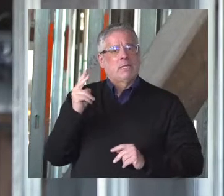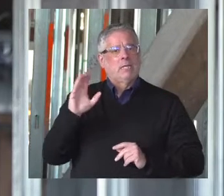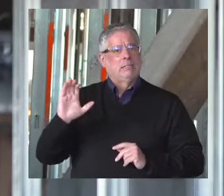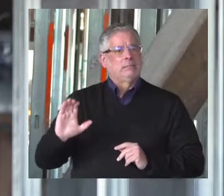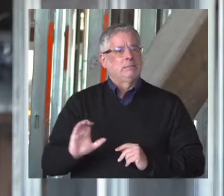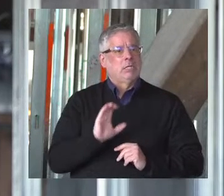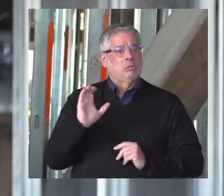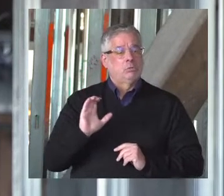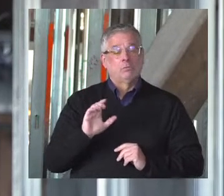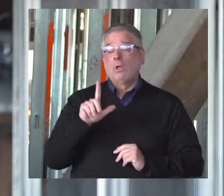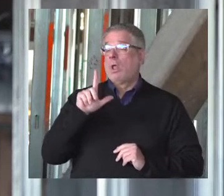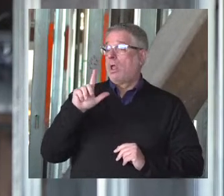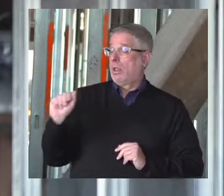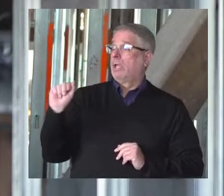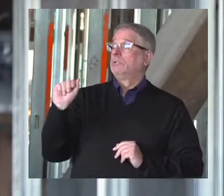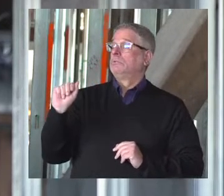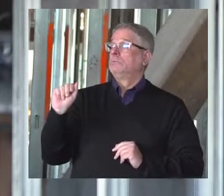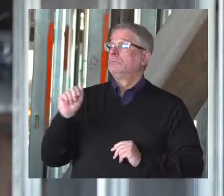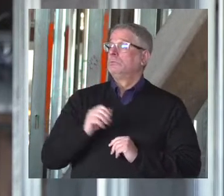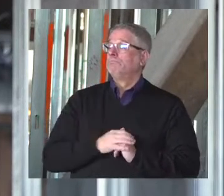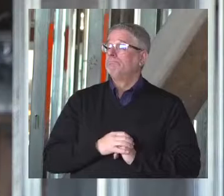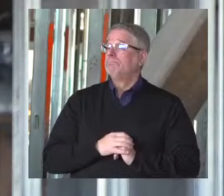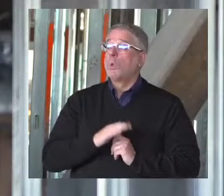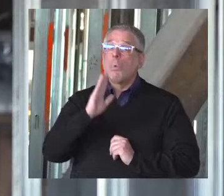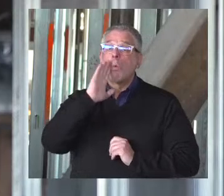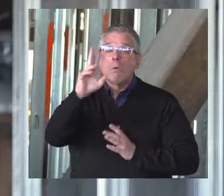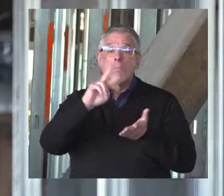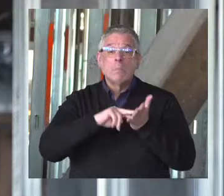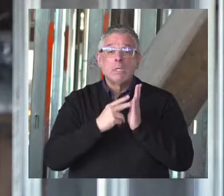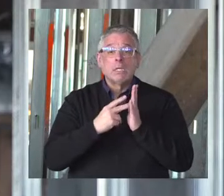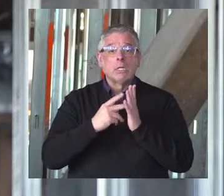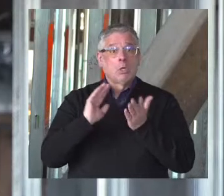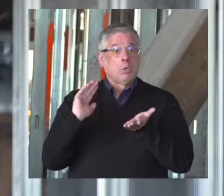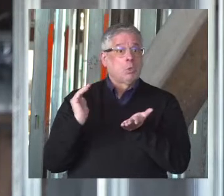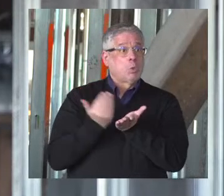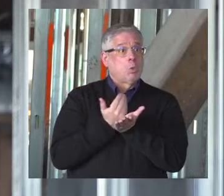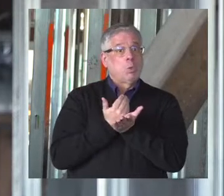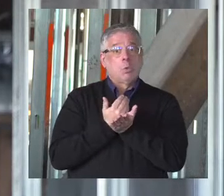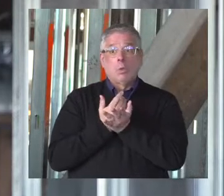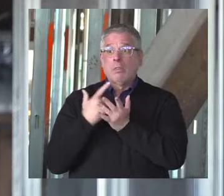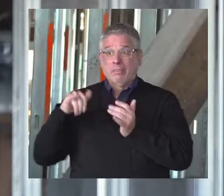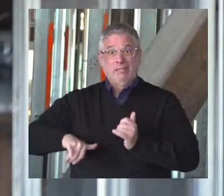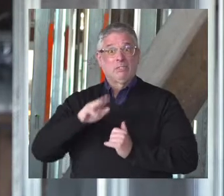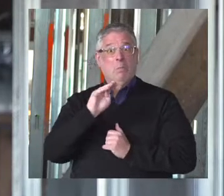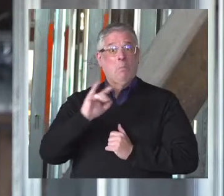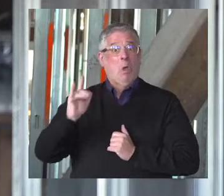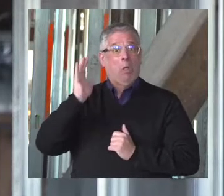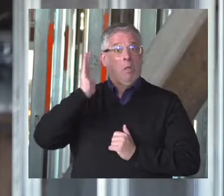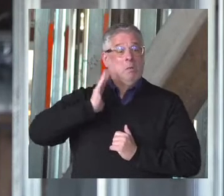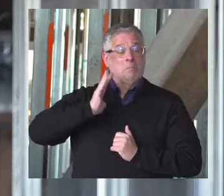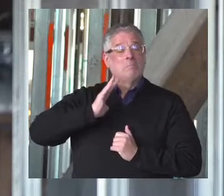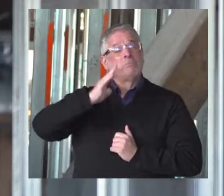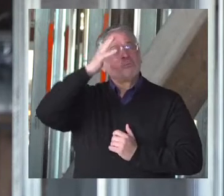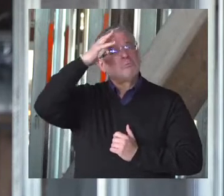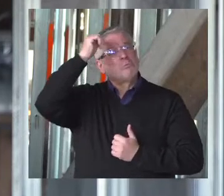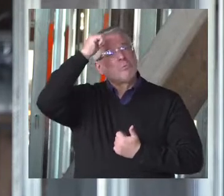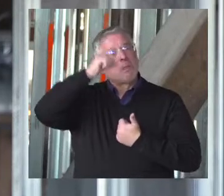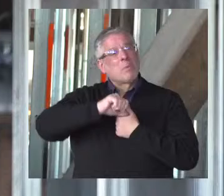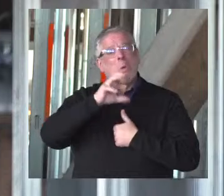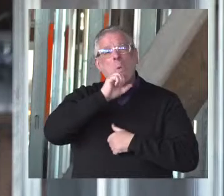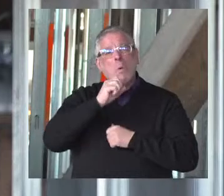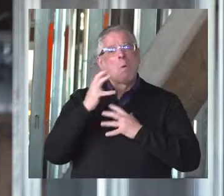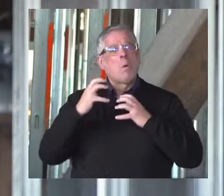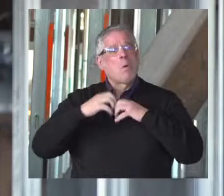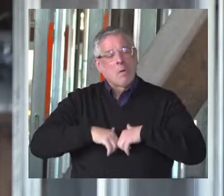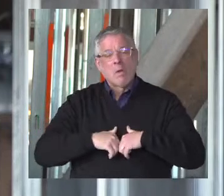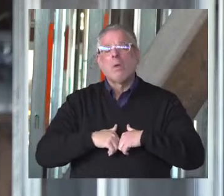century. For Los Angeles, it will mean the rebirth of a once bustling mall, as I said, that many of us remember, bustling,